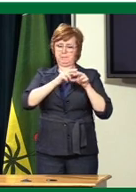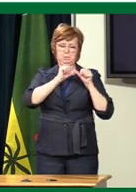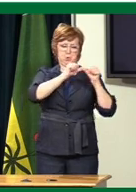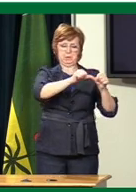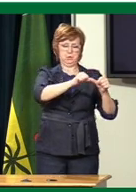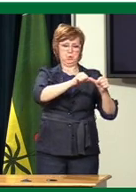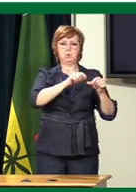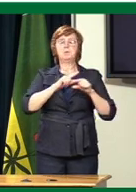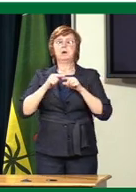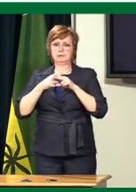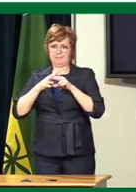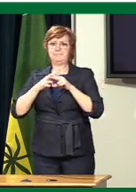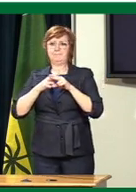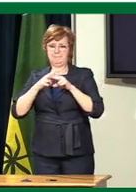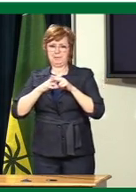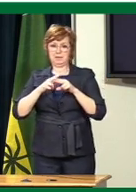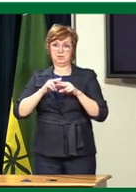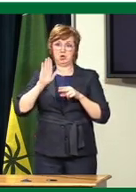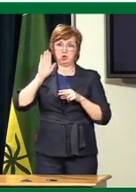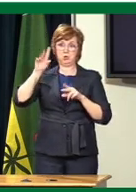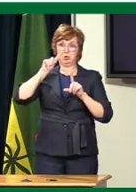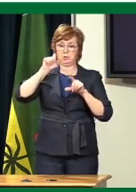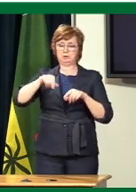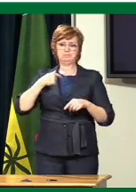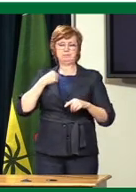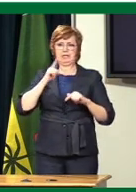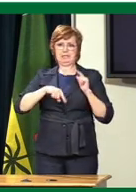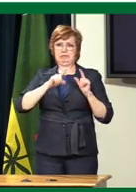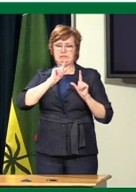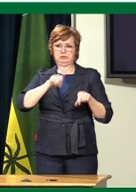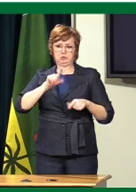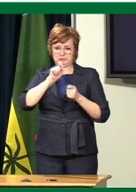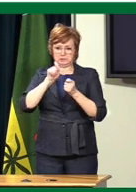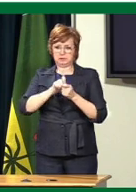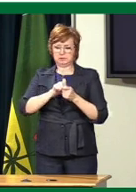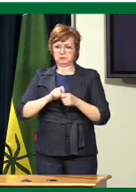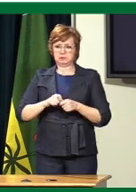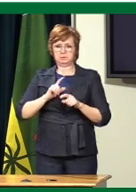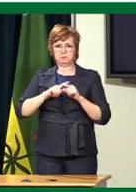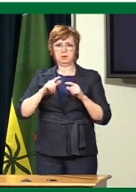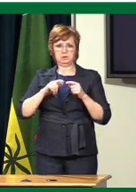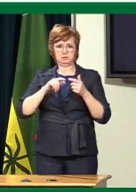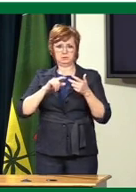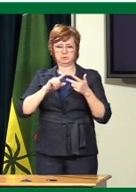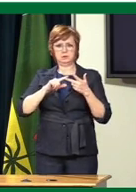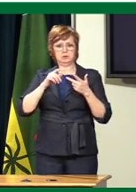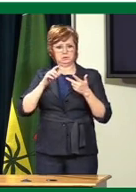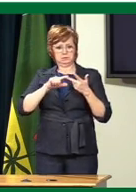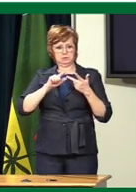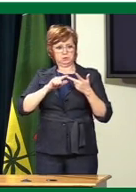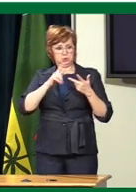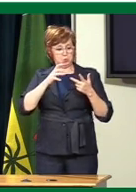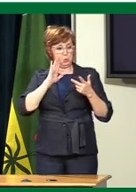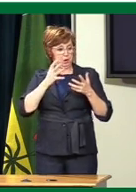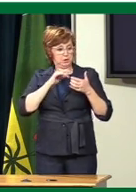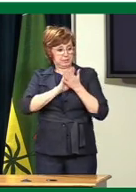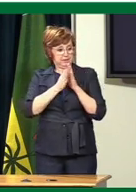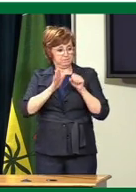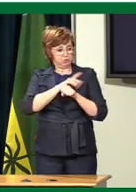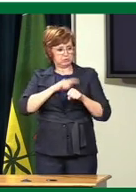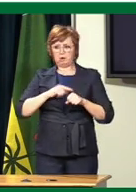But I don't know the overall answer to your question, and I'm not sure that given the fact that many people choose to work part-time